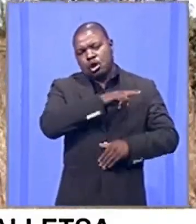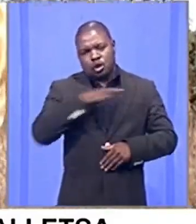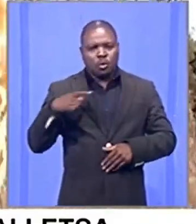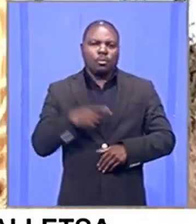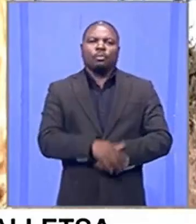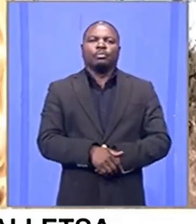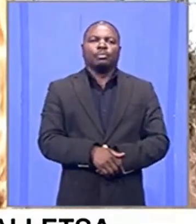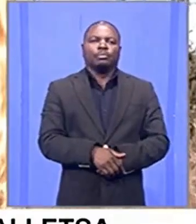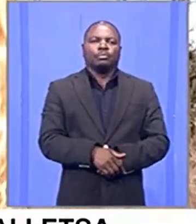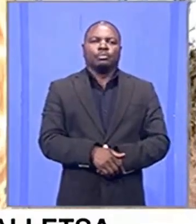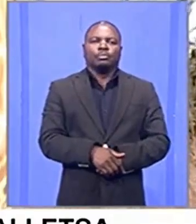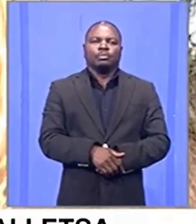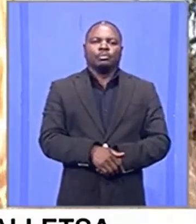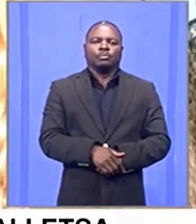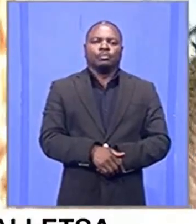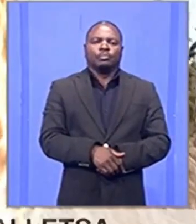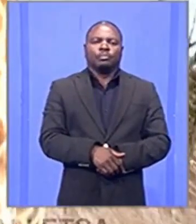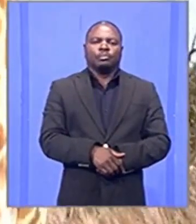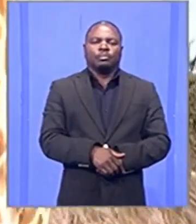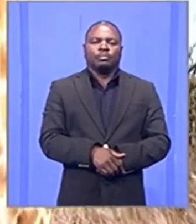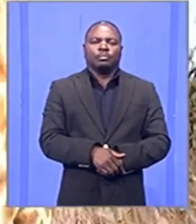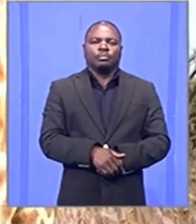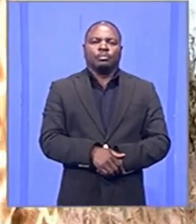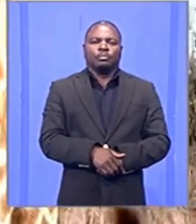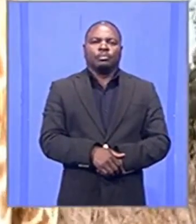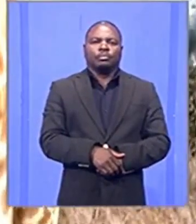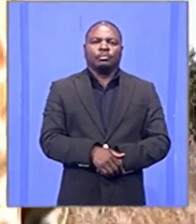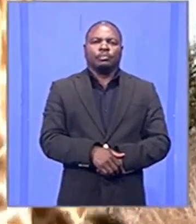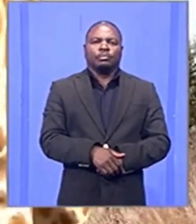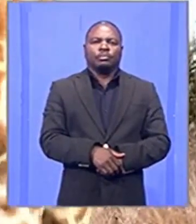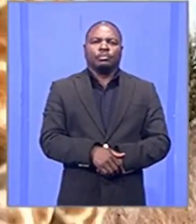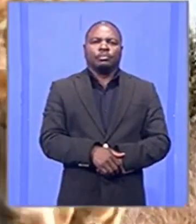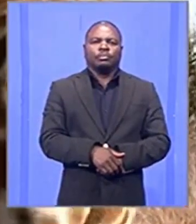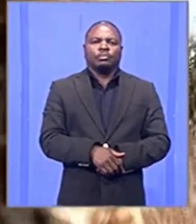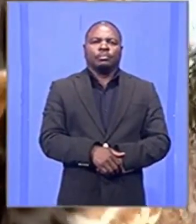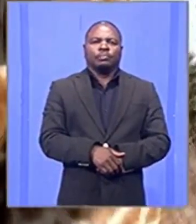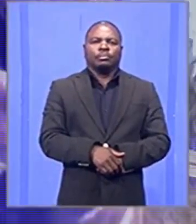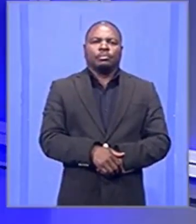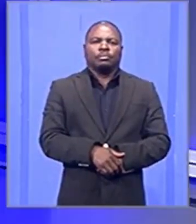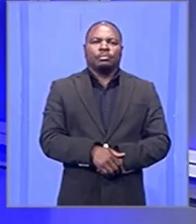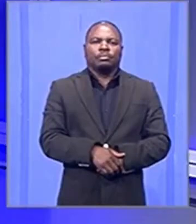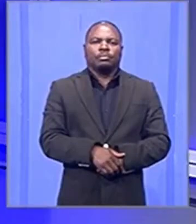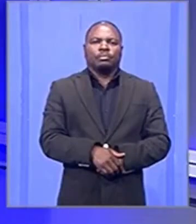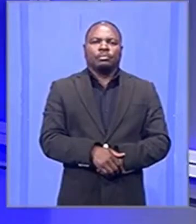Sentle English, SABC News, Wolmaranstad.